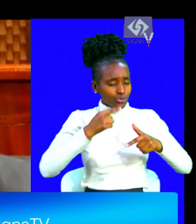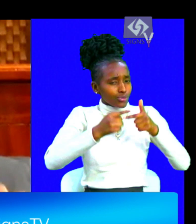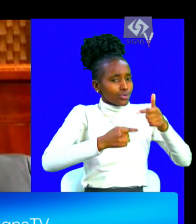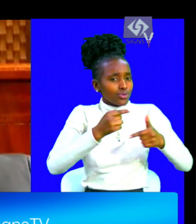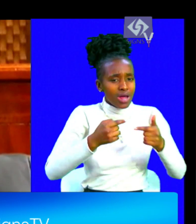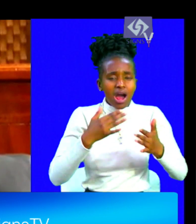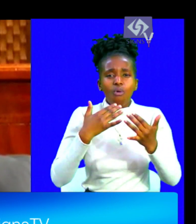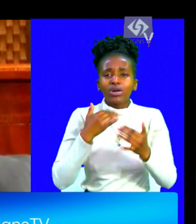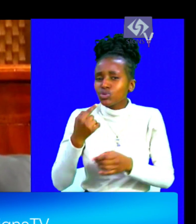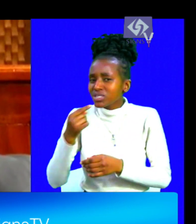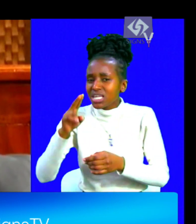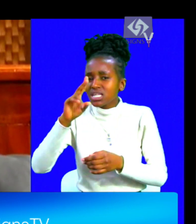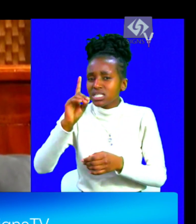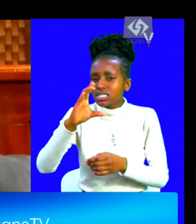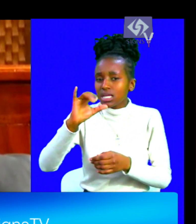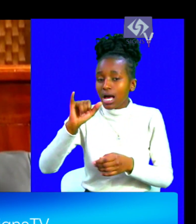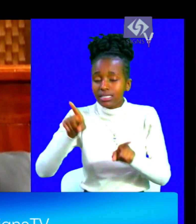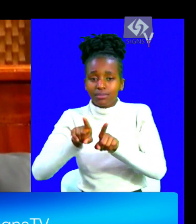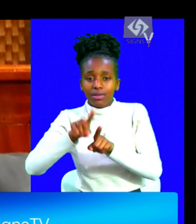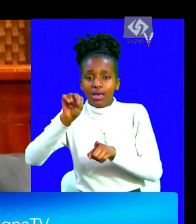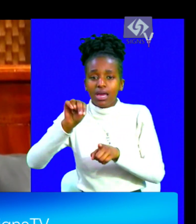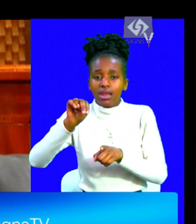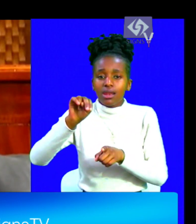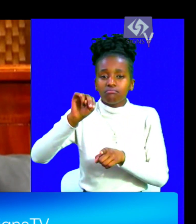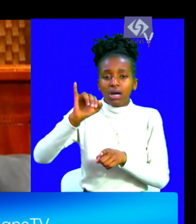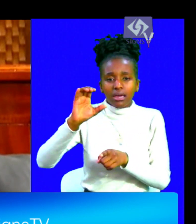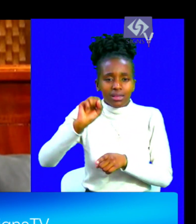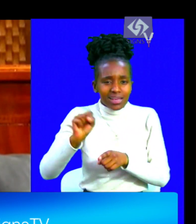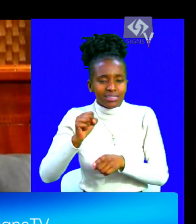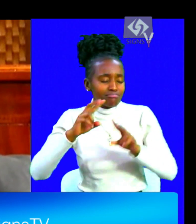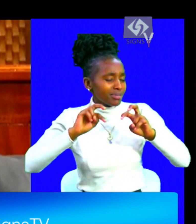NIS, and you people, you have not assisted with this equipment?